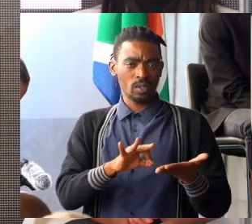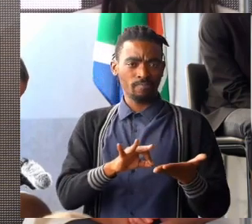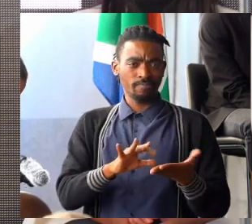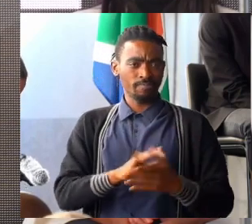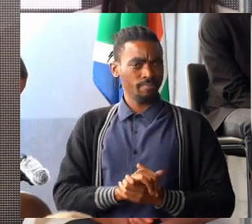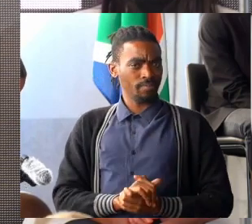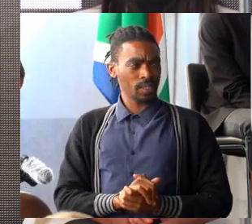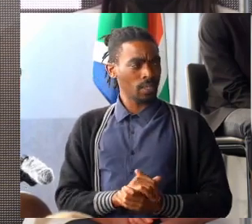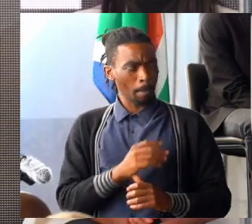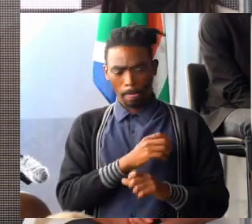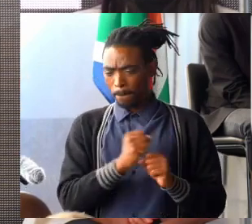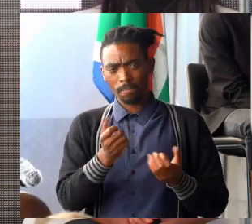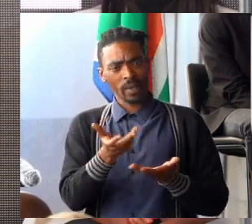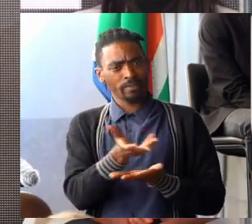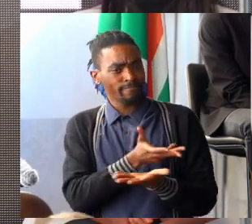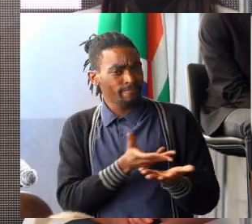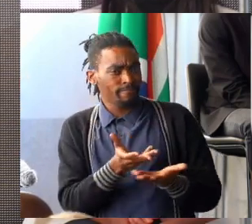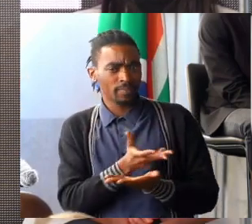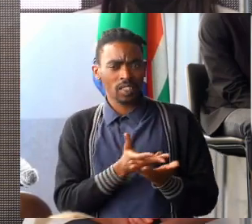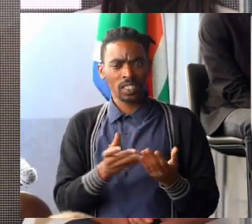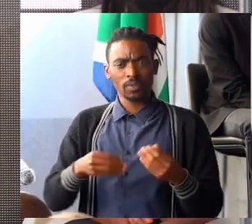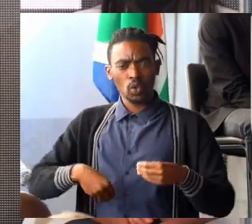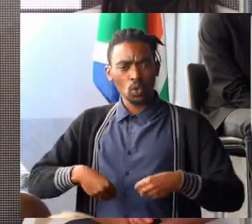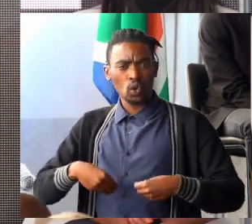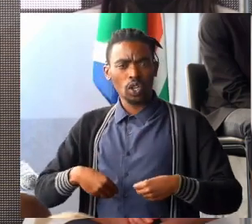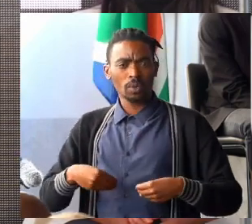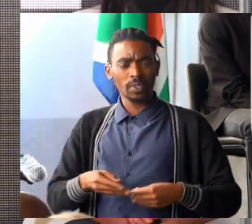because we don't talk about the corruption they live with every day.